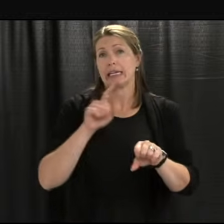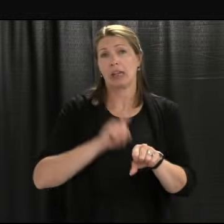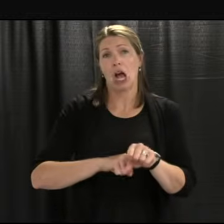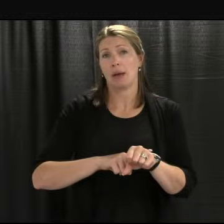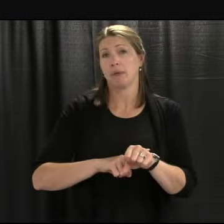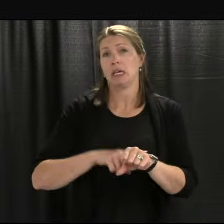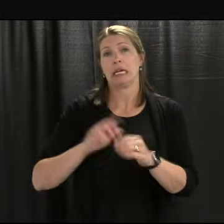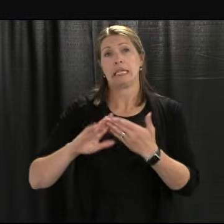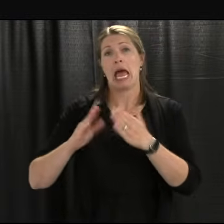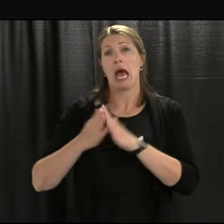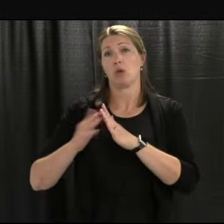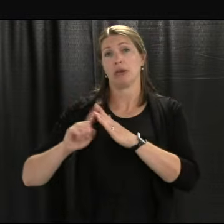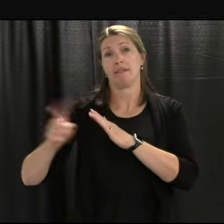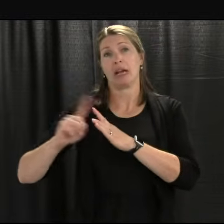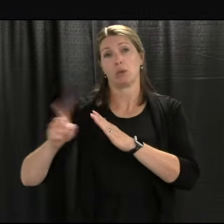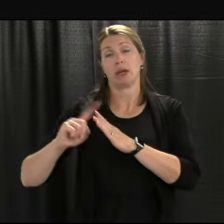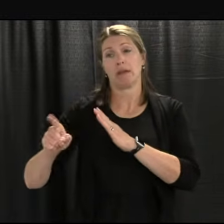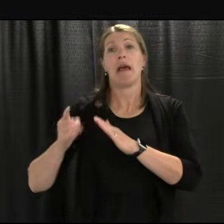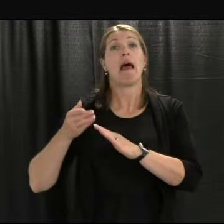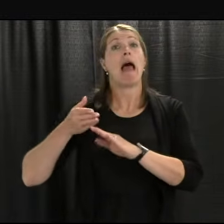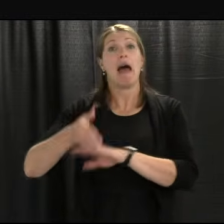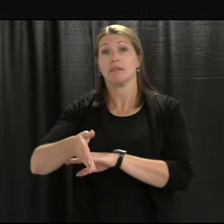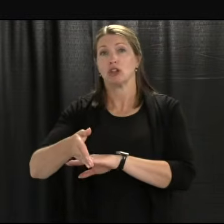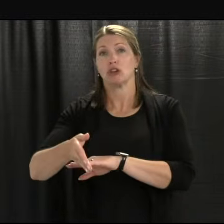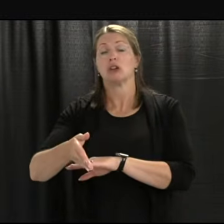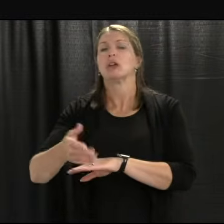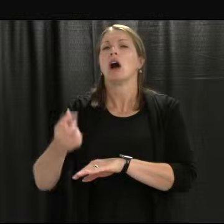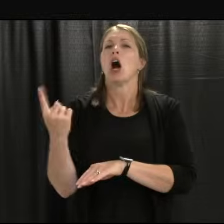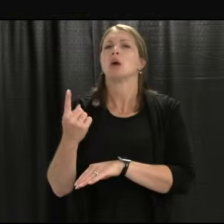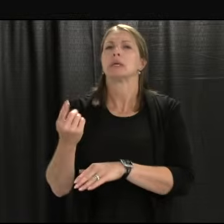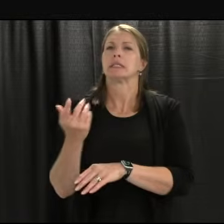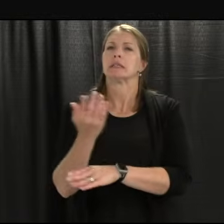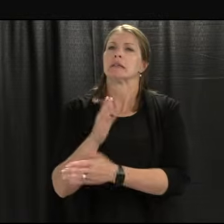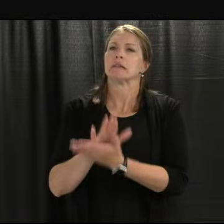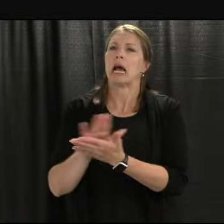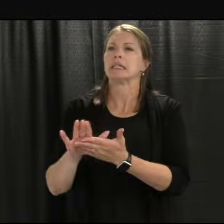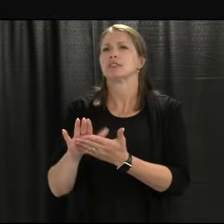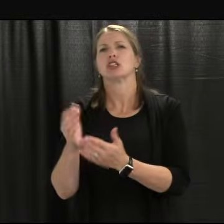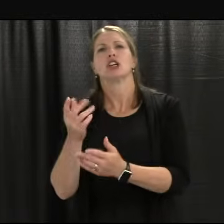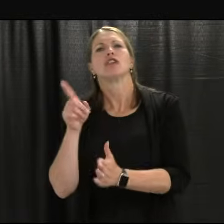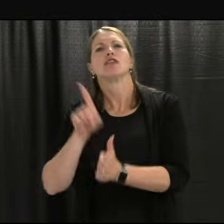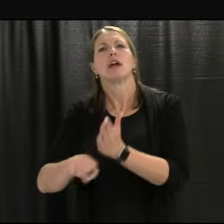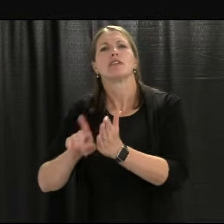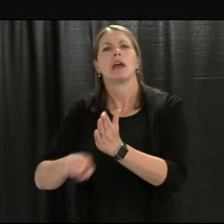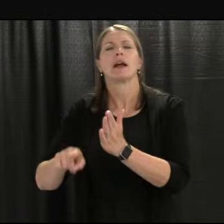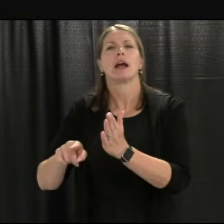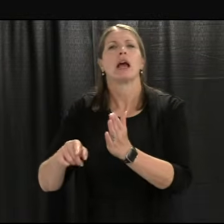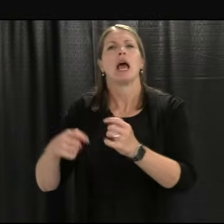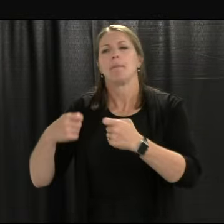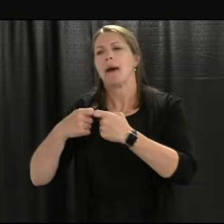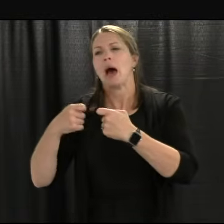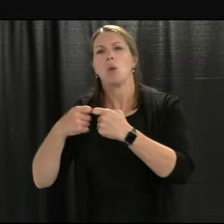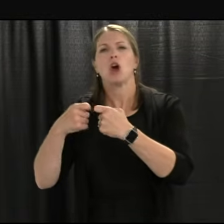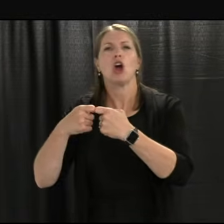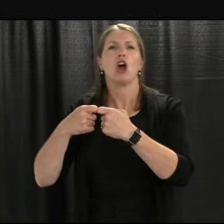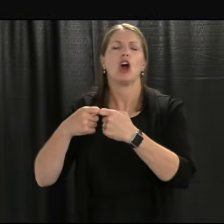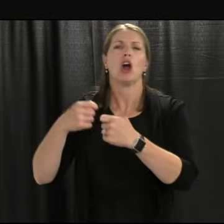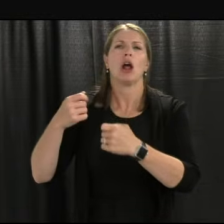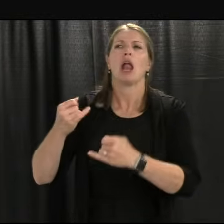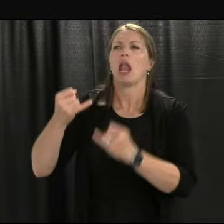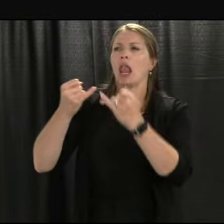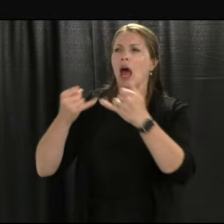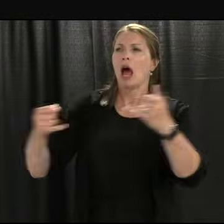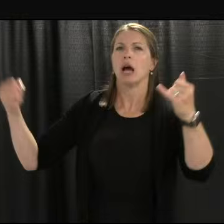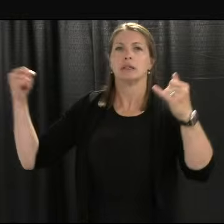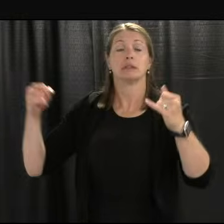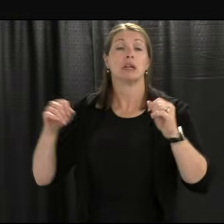of the post-evacuation checks that are done in communities about power lines and these kind of things. And usually there's a boil order